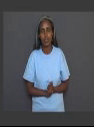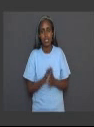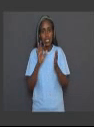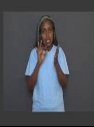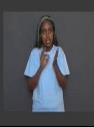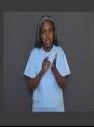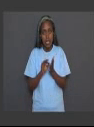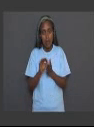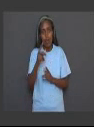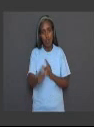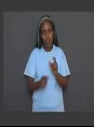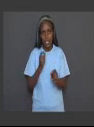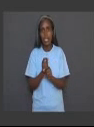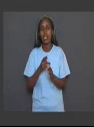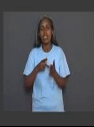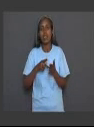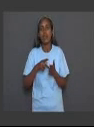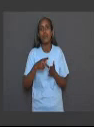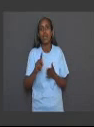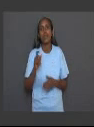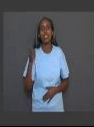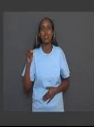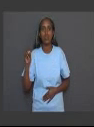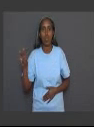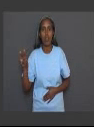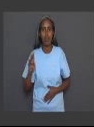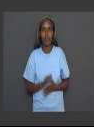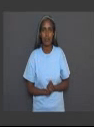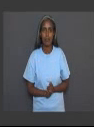number of yearly payments is 12.